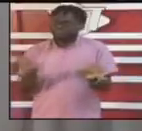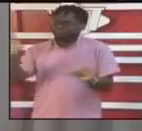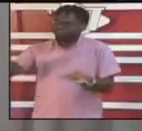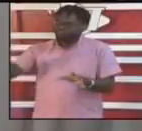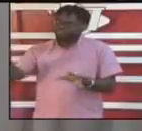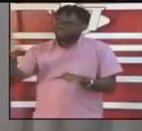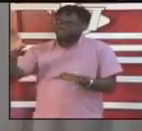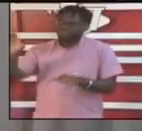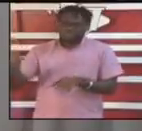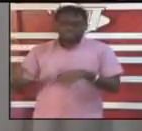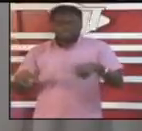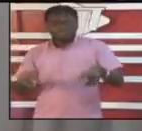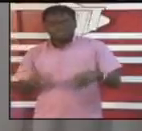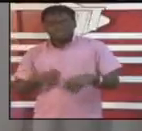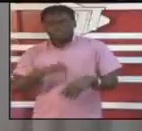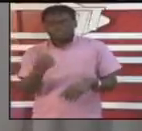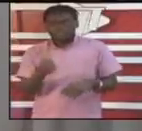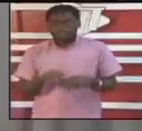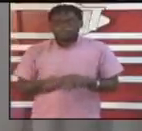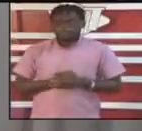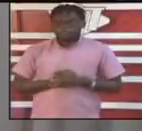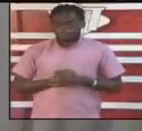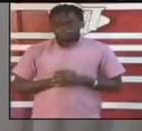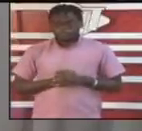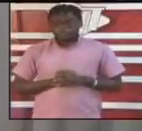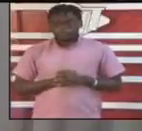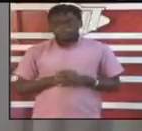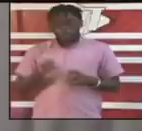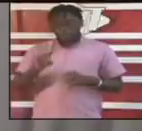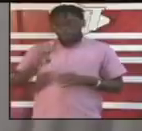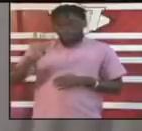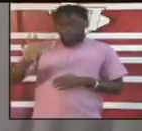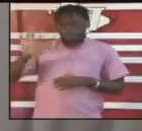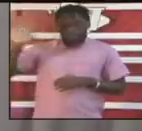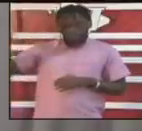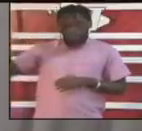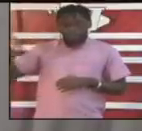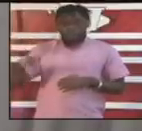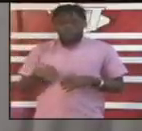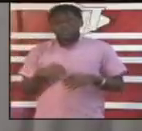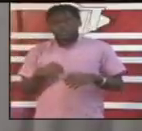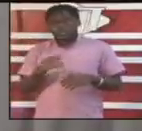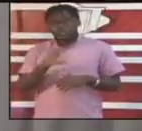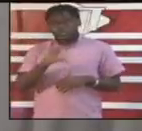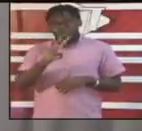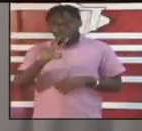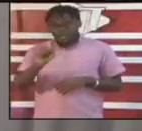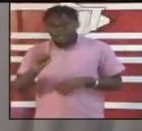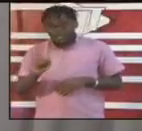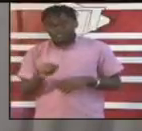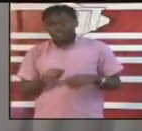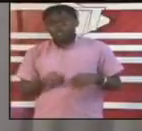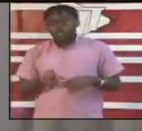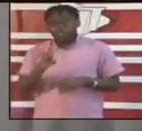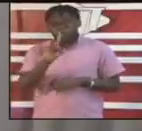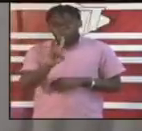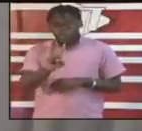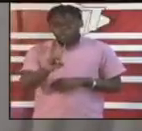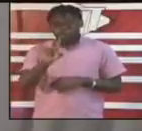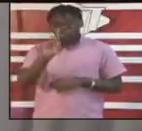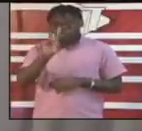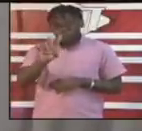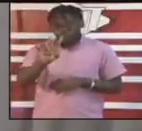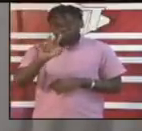24 individuals, Couva Medical and Multi-Training Facility with 142 persons. The UE Debe Penal Campus